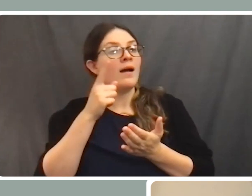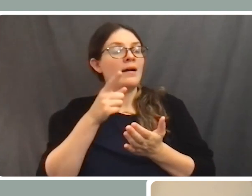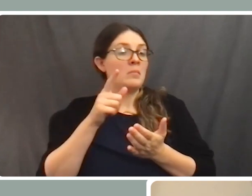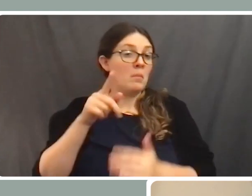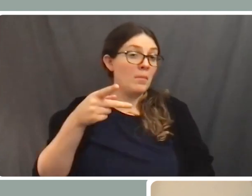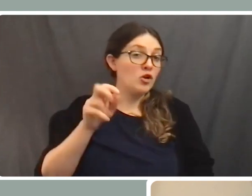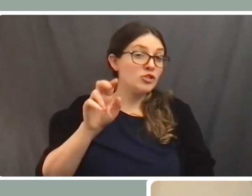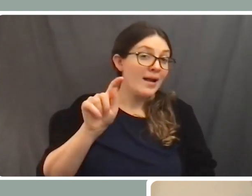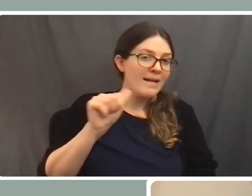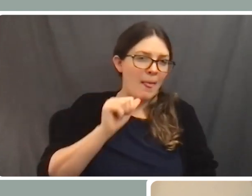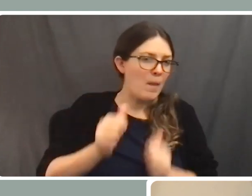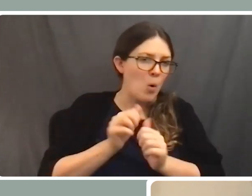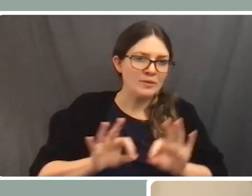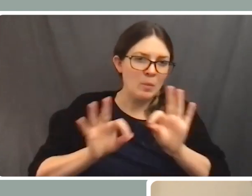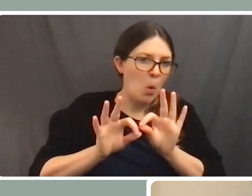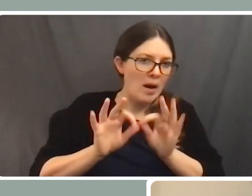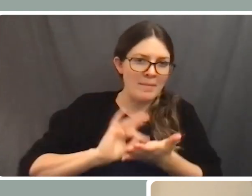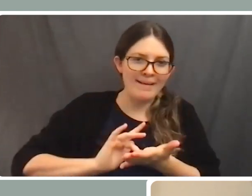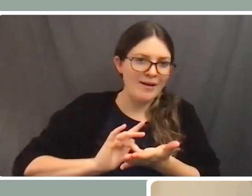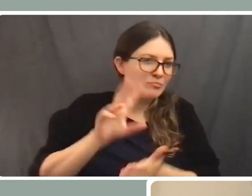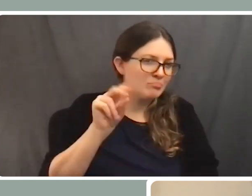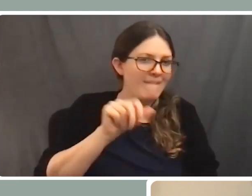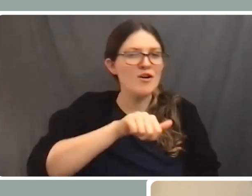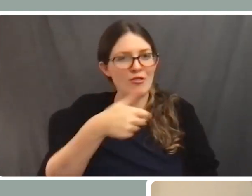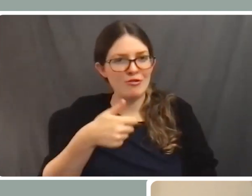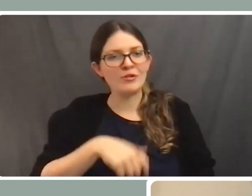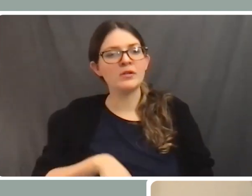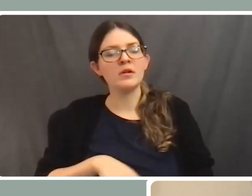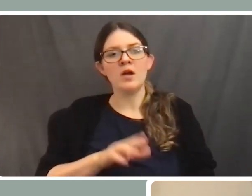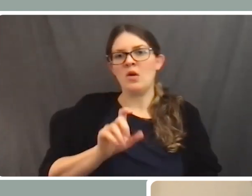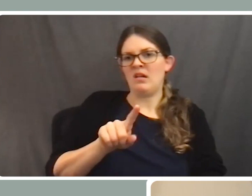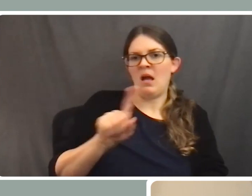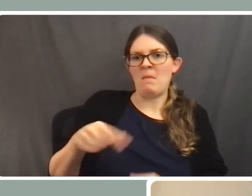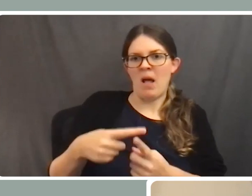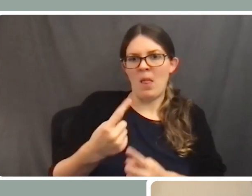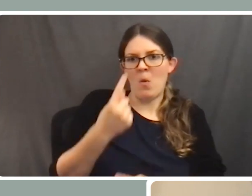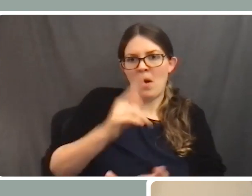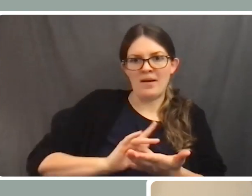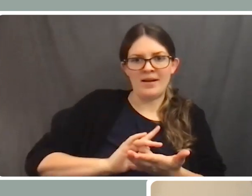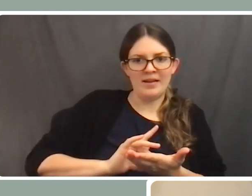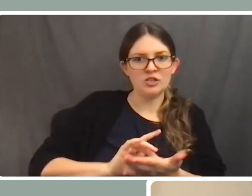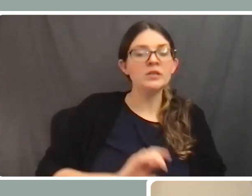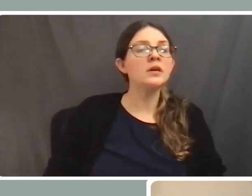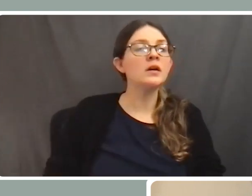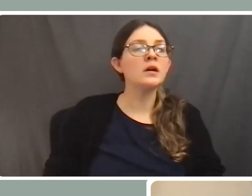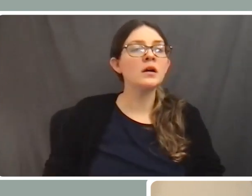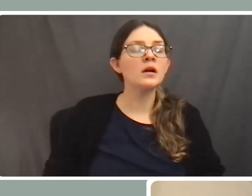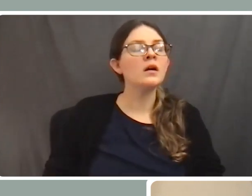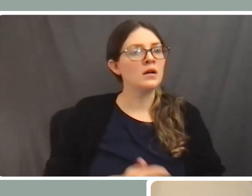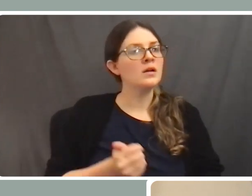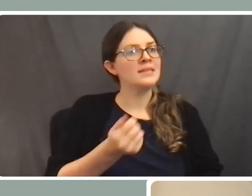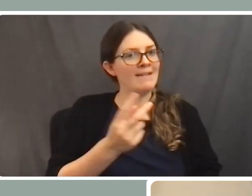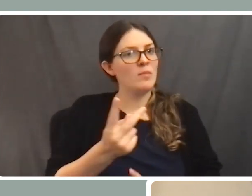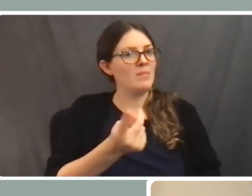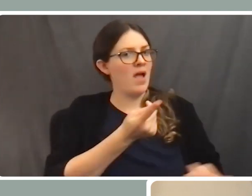Right. That is good to know. And I'm going to have a Kadcyla question in a minute. But first, I do want to ask this because several people are